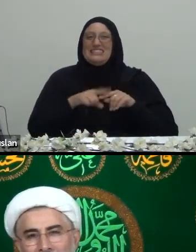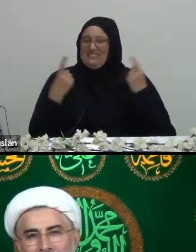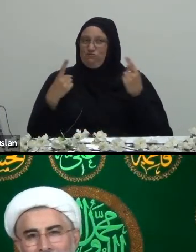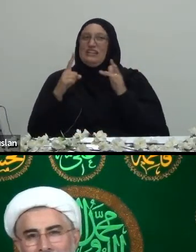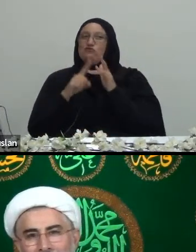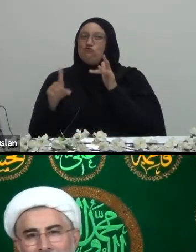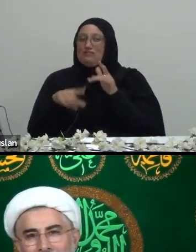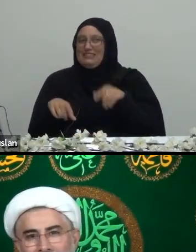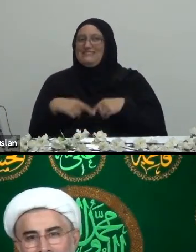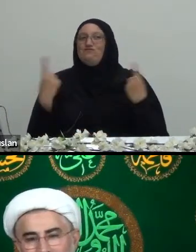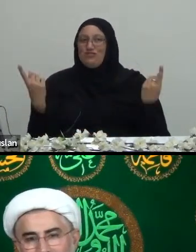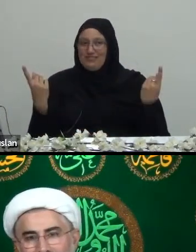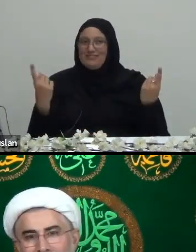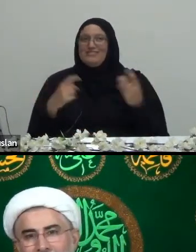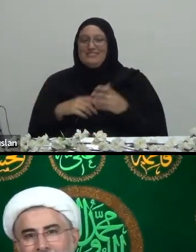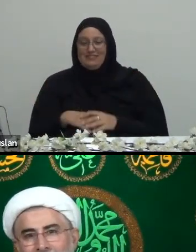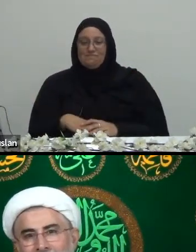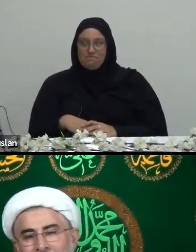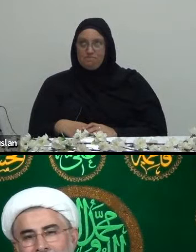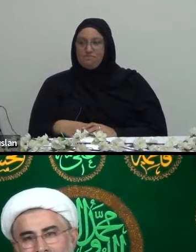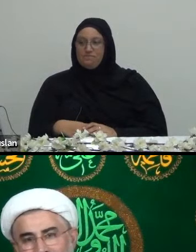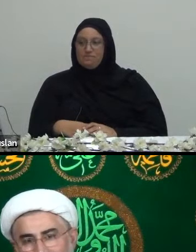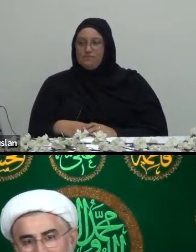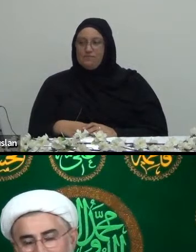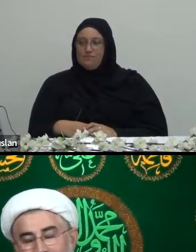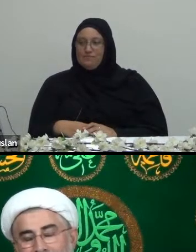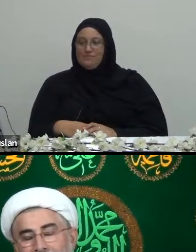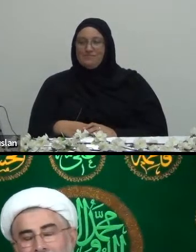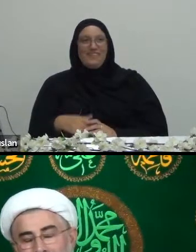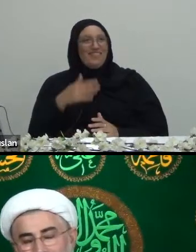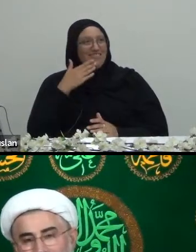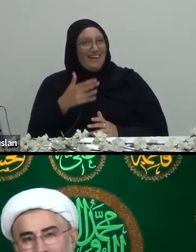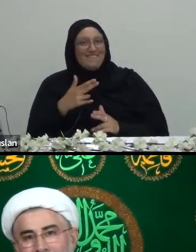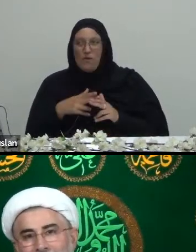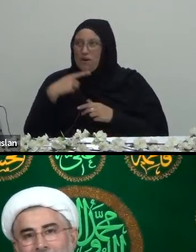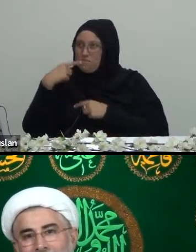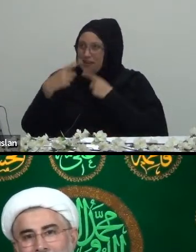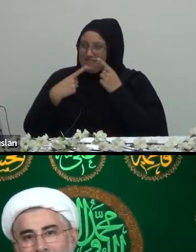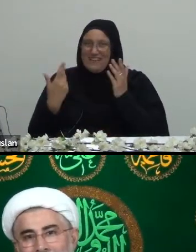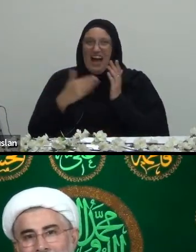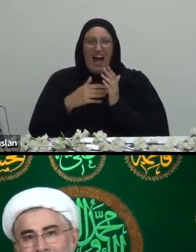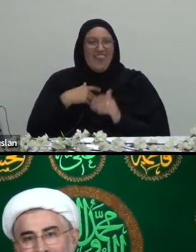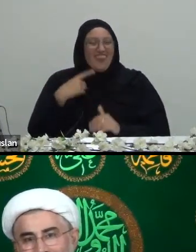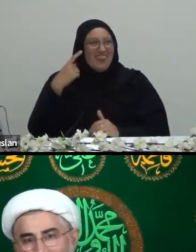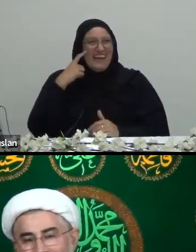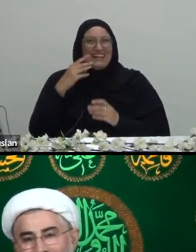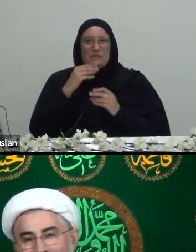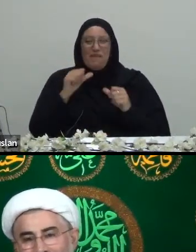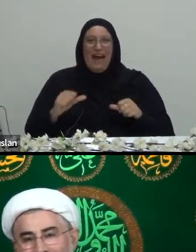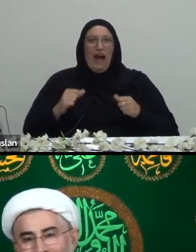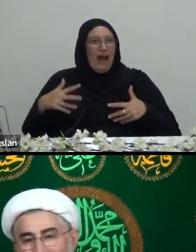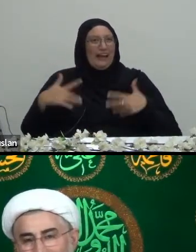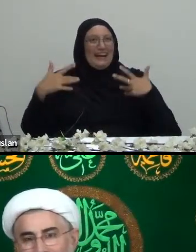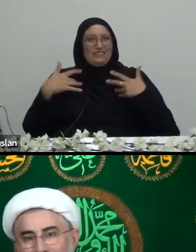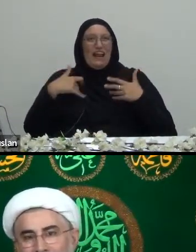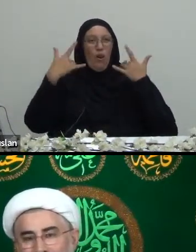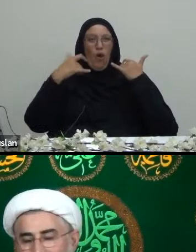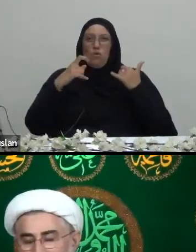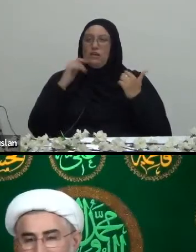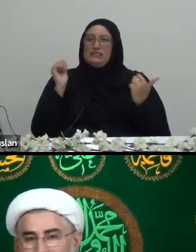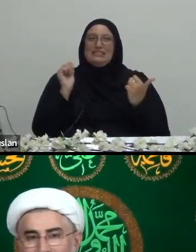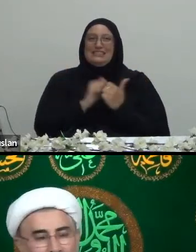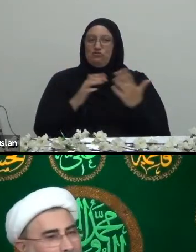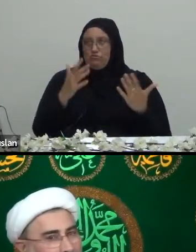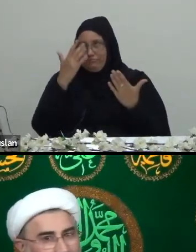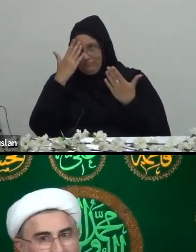week's session, because I think our accountant and our lawyer may disagree with you on a few points that you've mentioned there, with all due